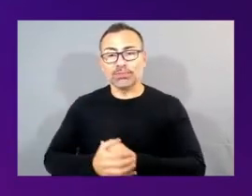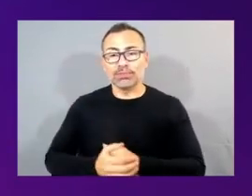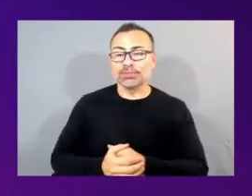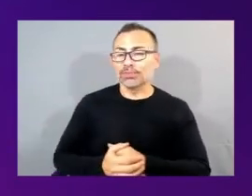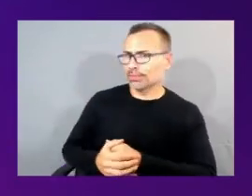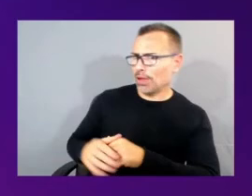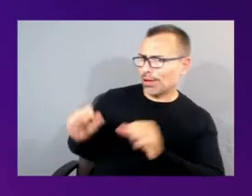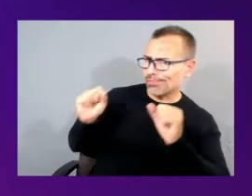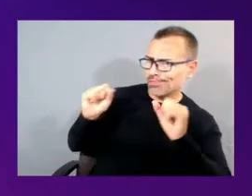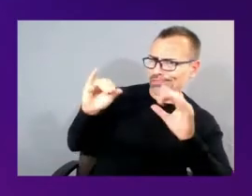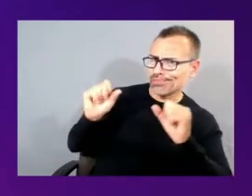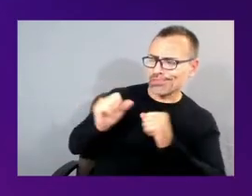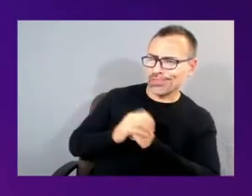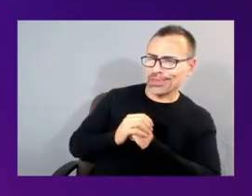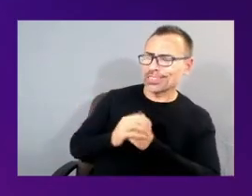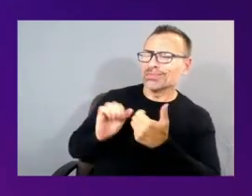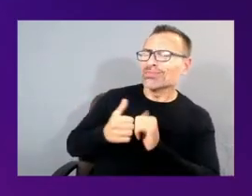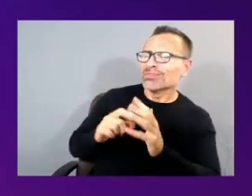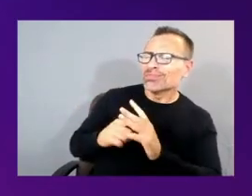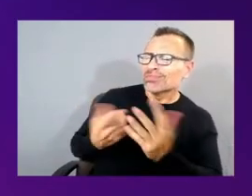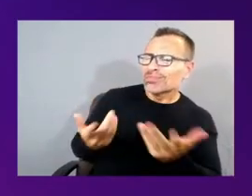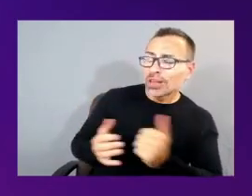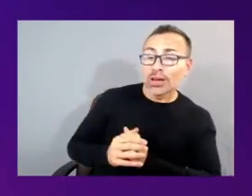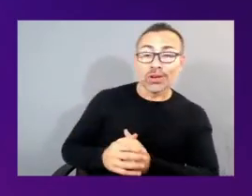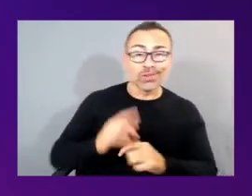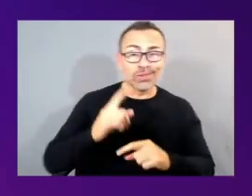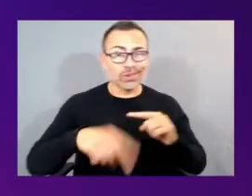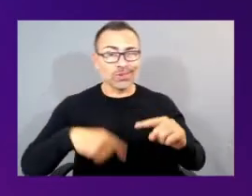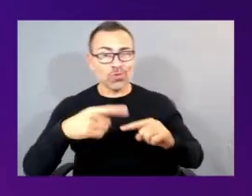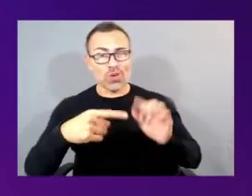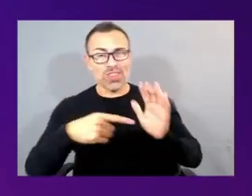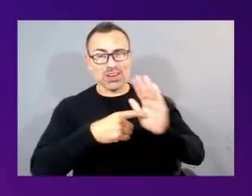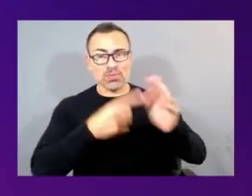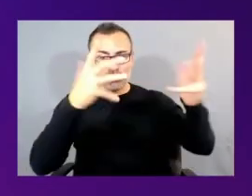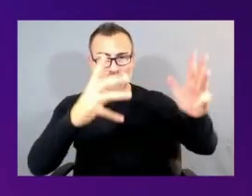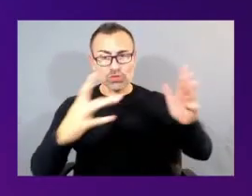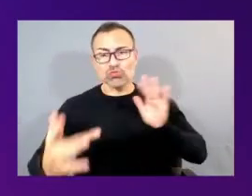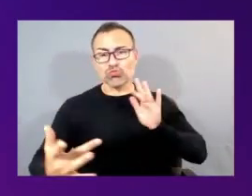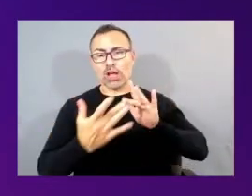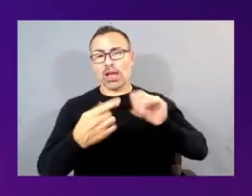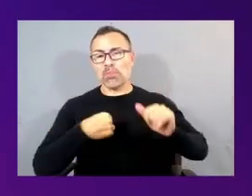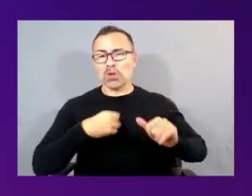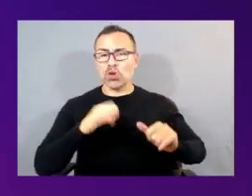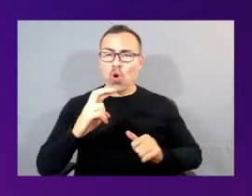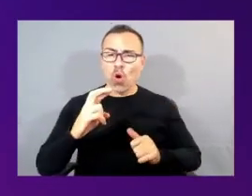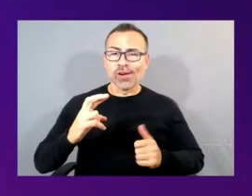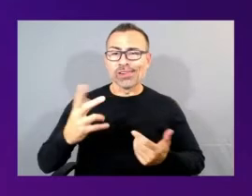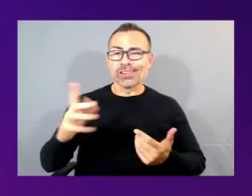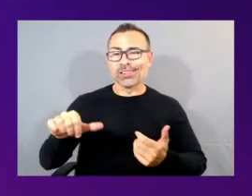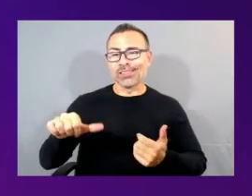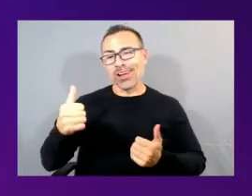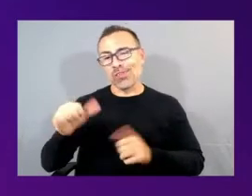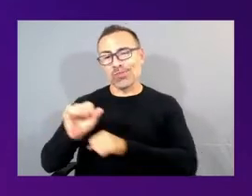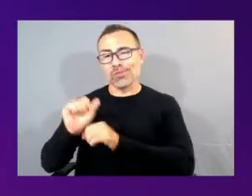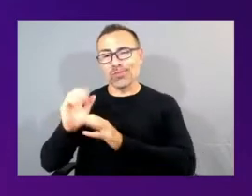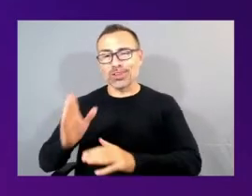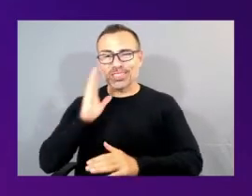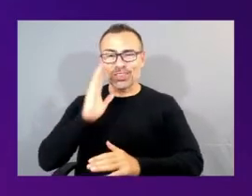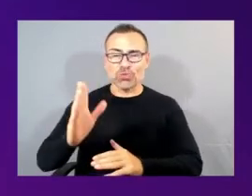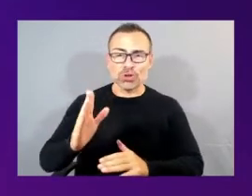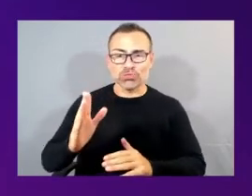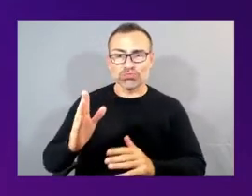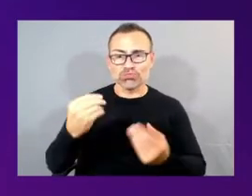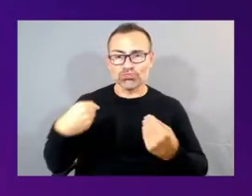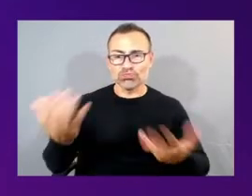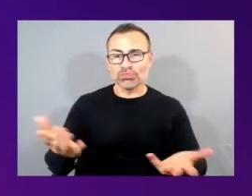any of my colleagues after the demo and put us to the test. Thanks, Patrick, for chatting with us today. We will now move on